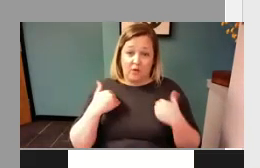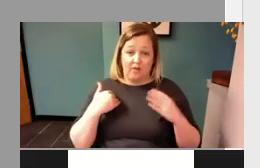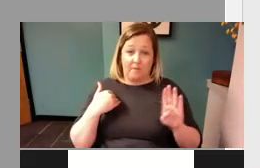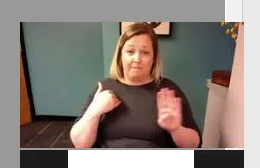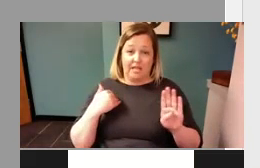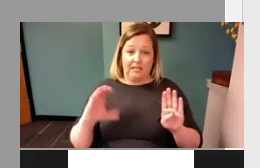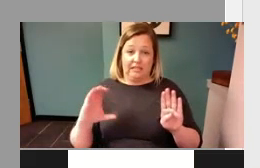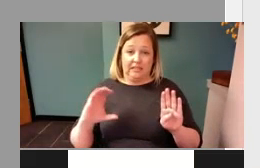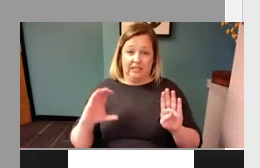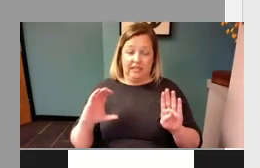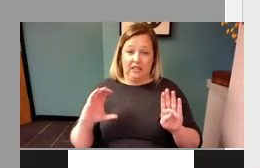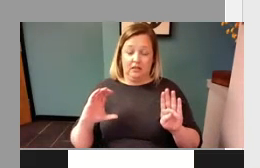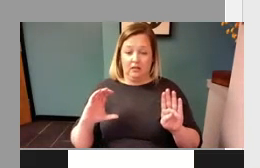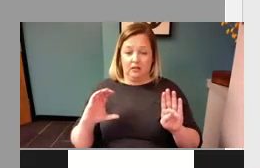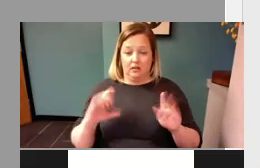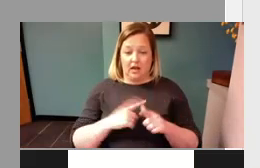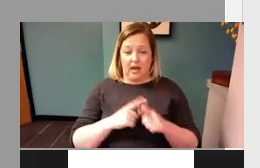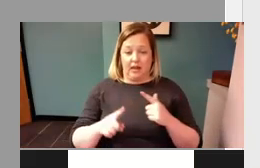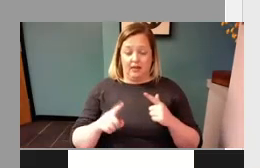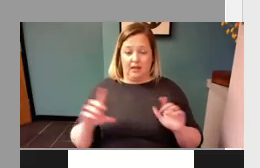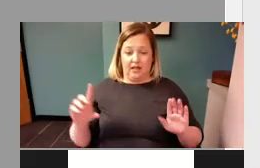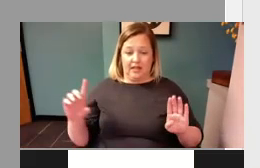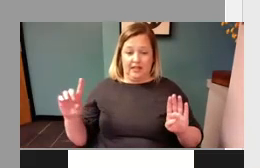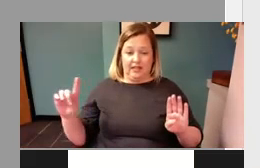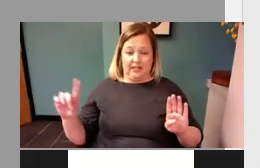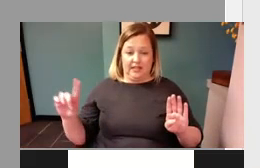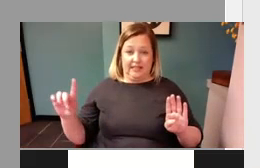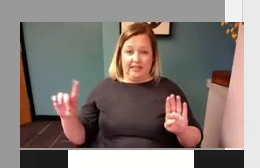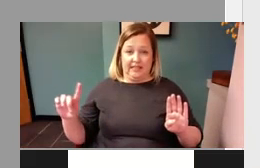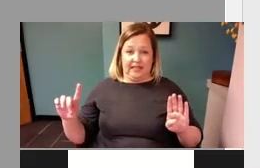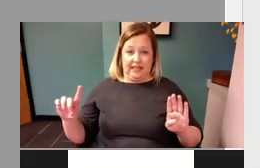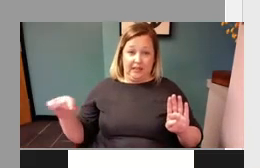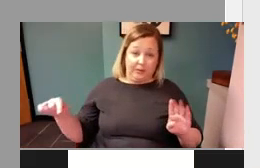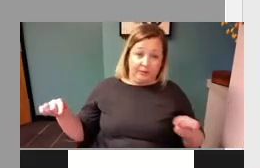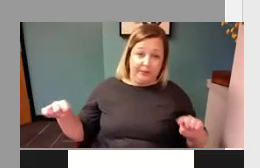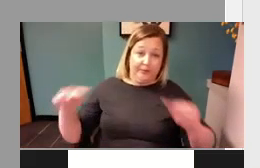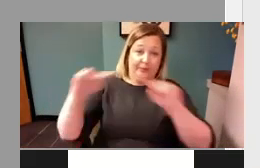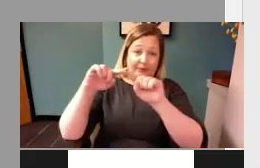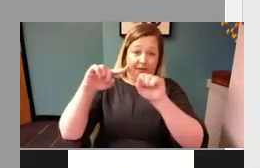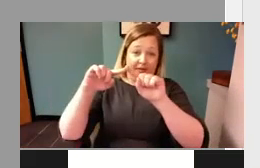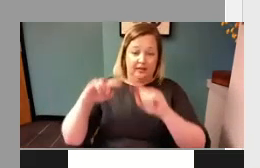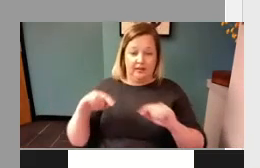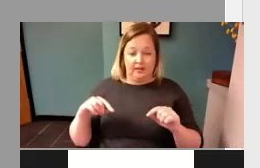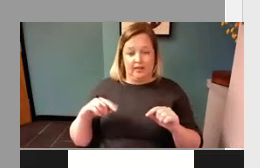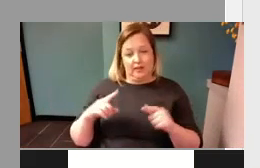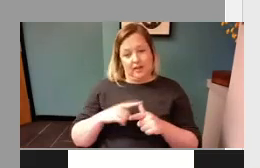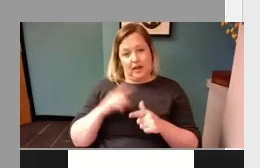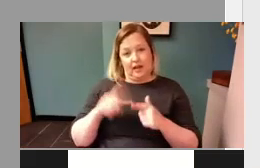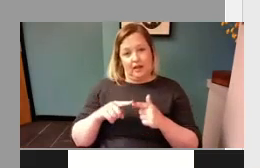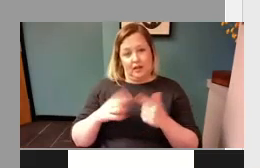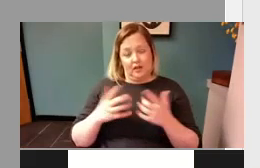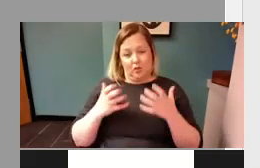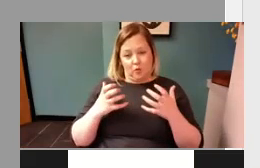and then we have D here that is connected here. And then you want A to